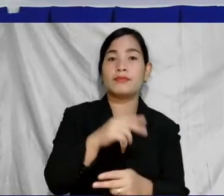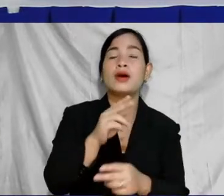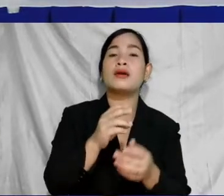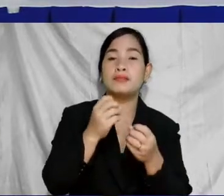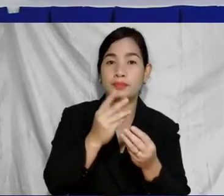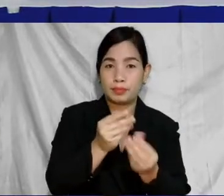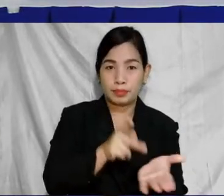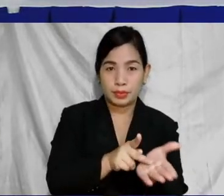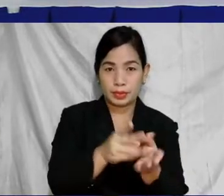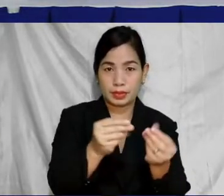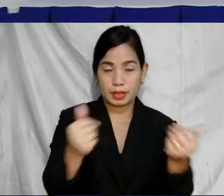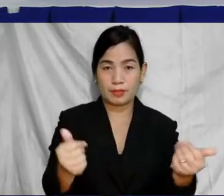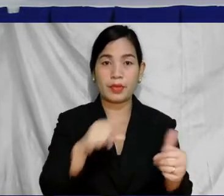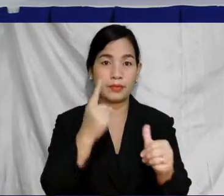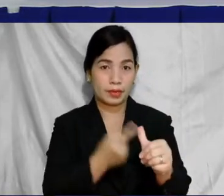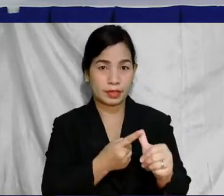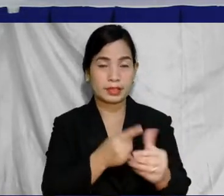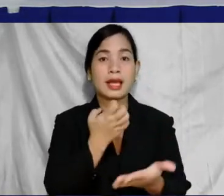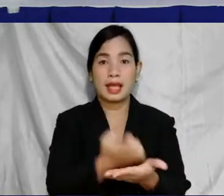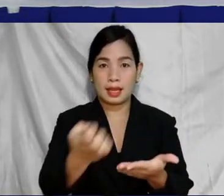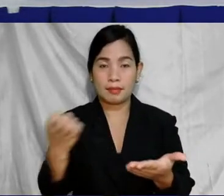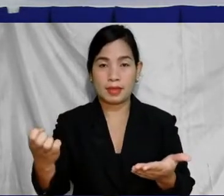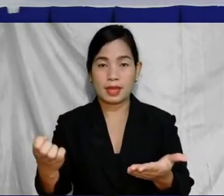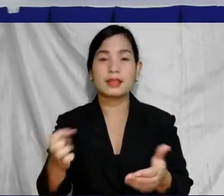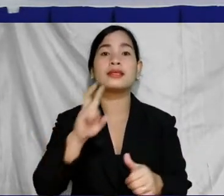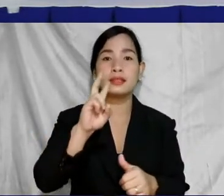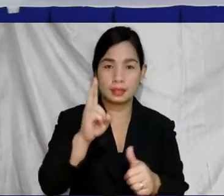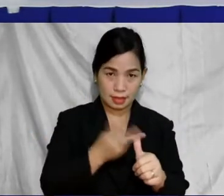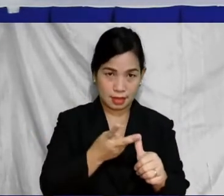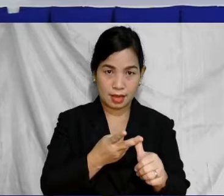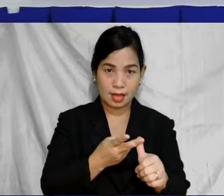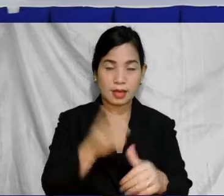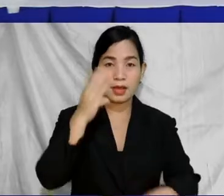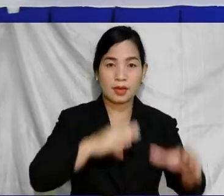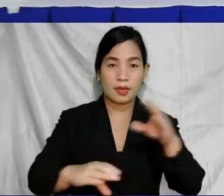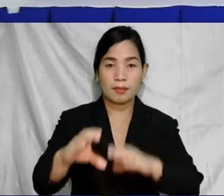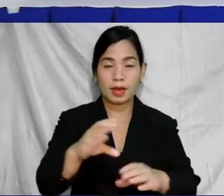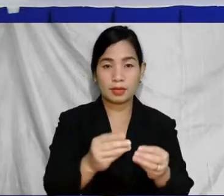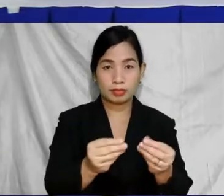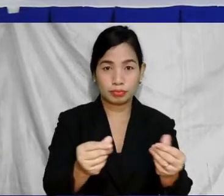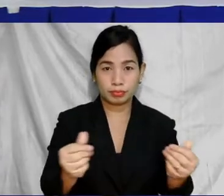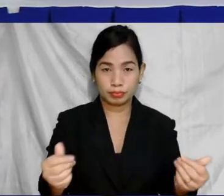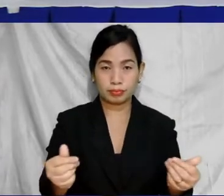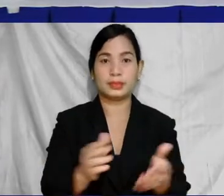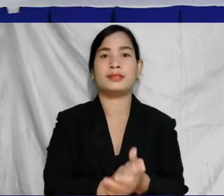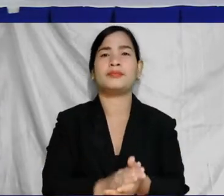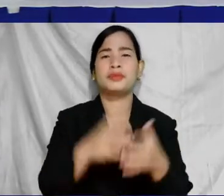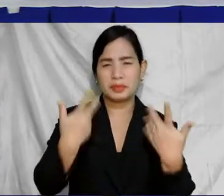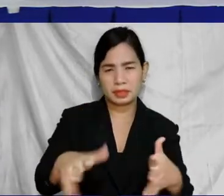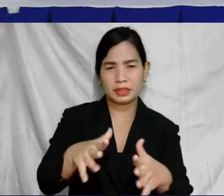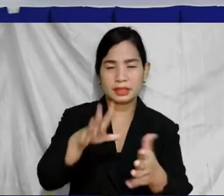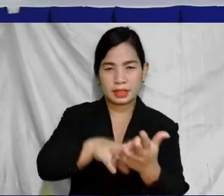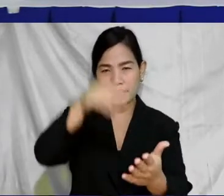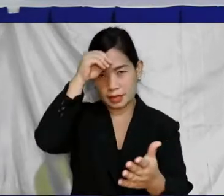substances. We have the element and the compound, which I know you have already learned in your